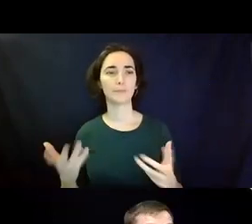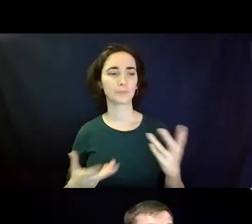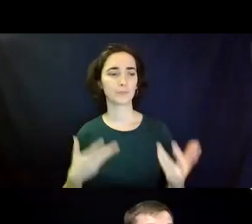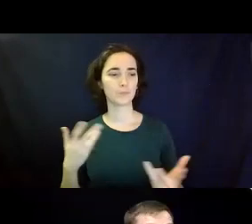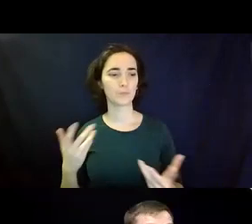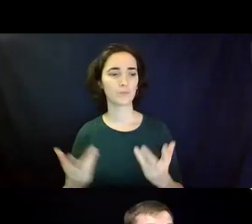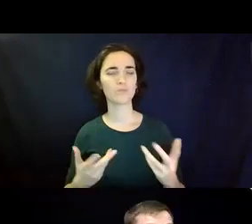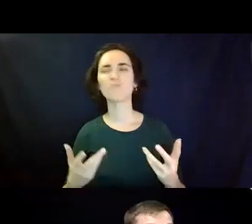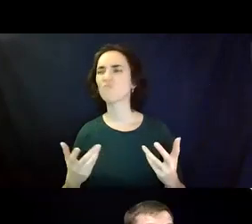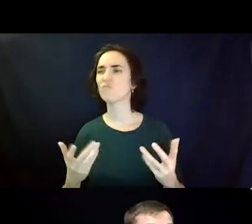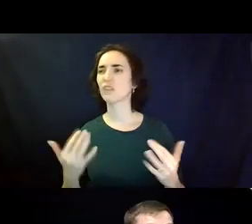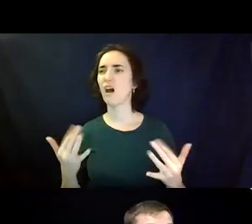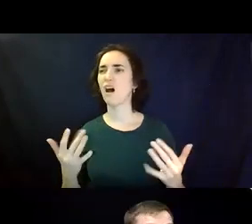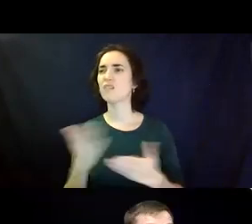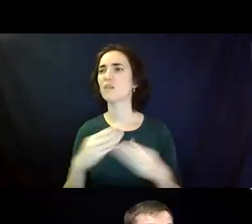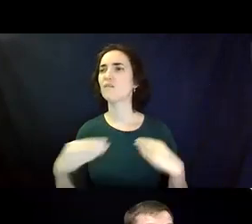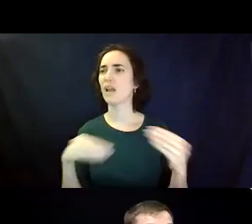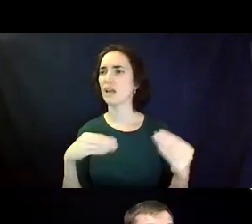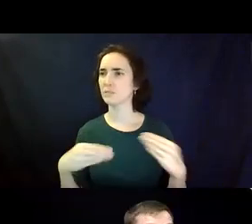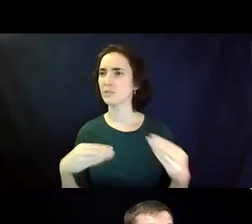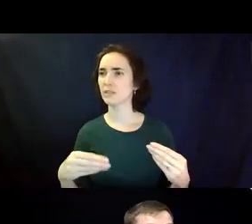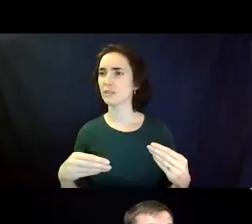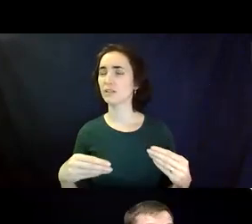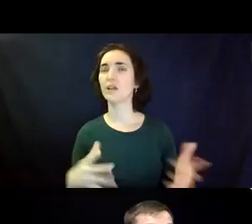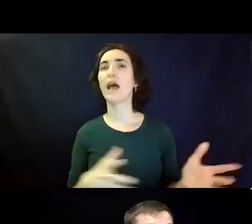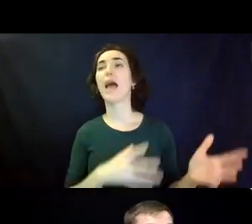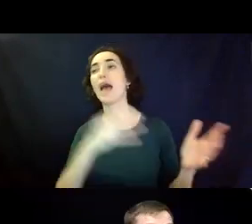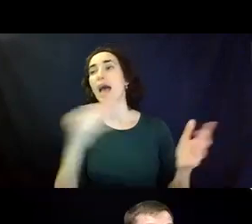just some flexibilities there. And then in terms of services,